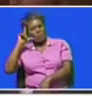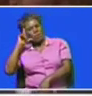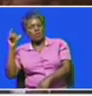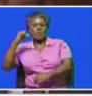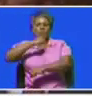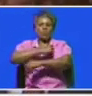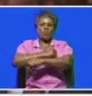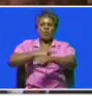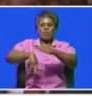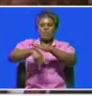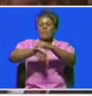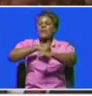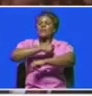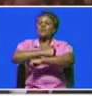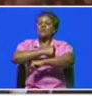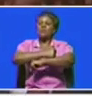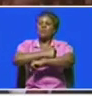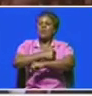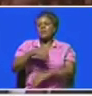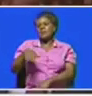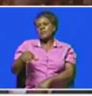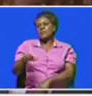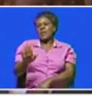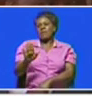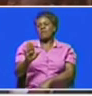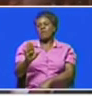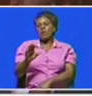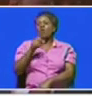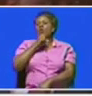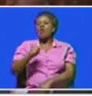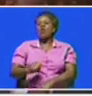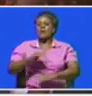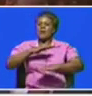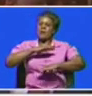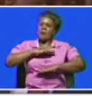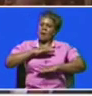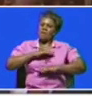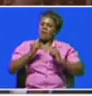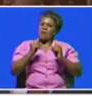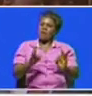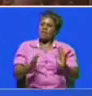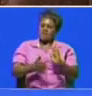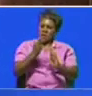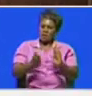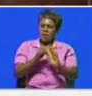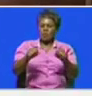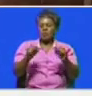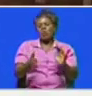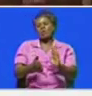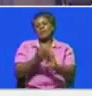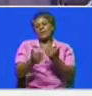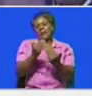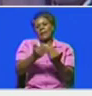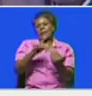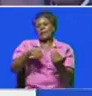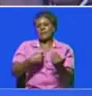at primary school level, that they are of such a age that in case of challenges, they can be able to take care of